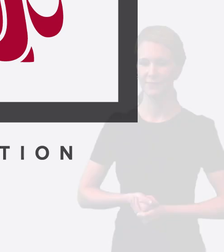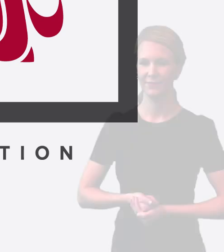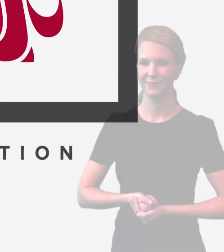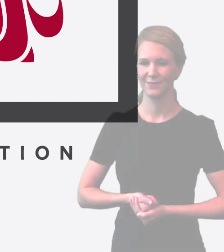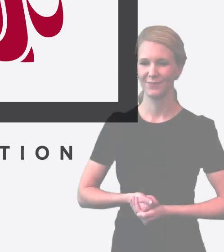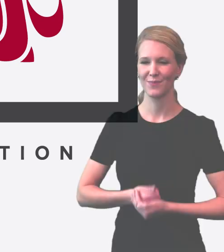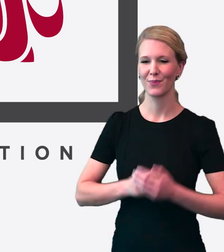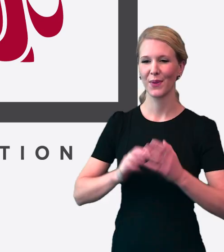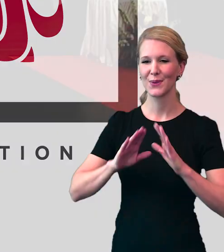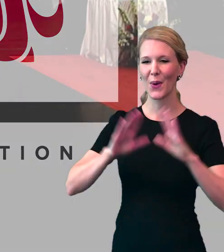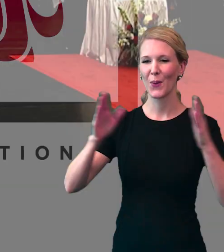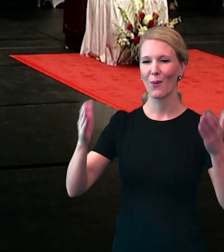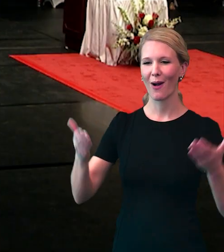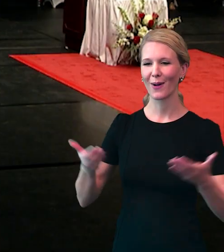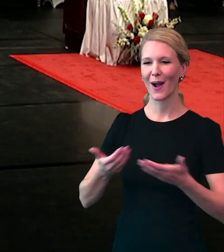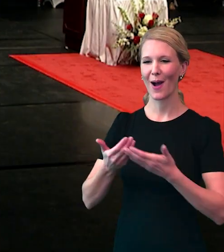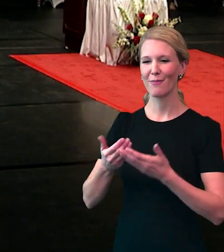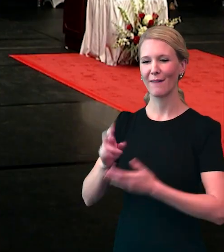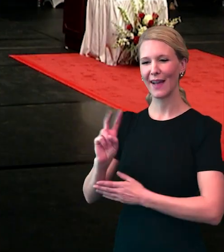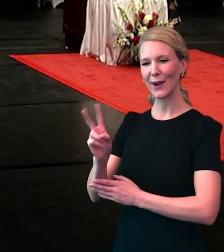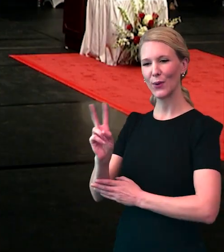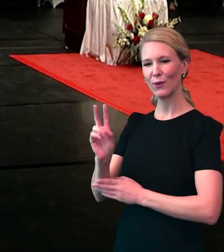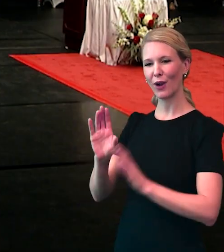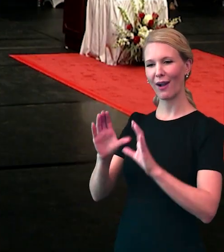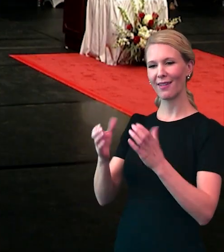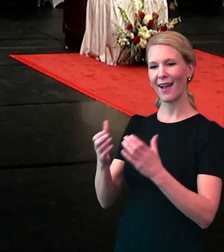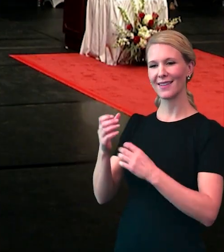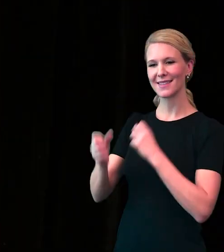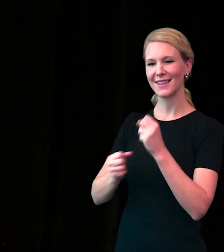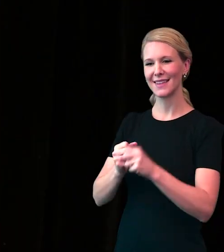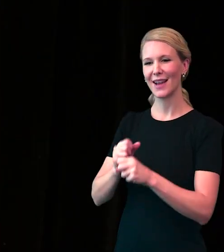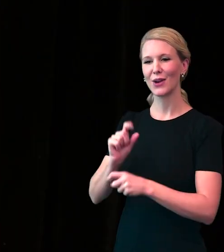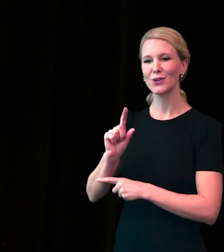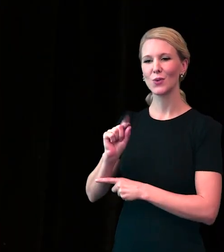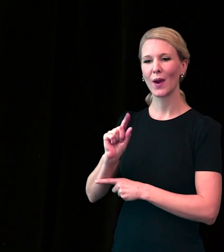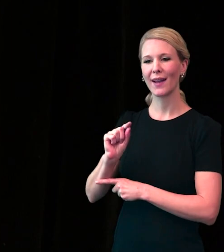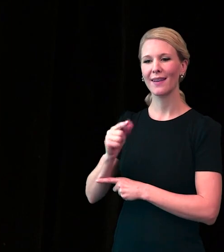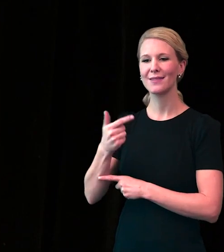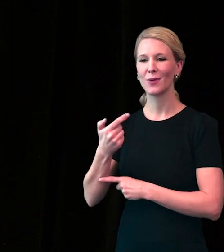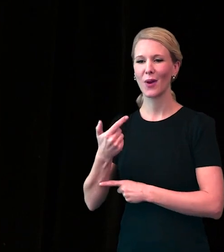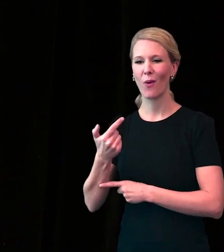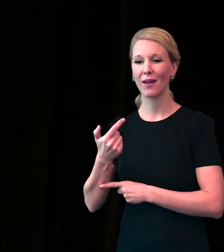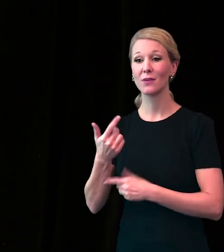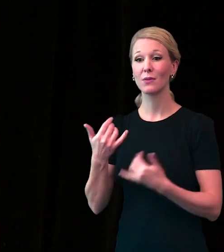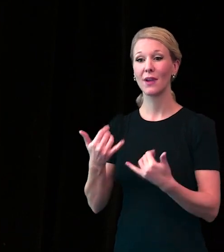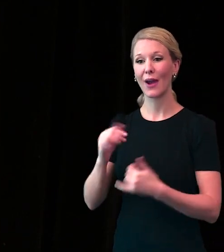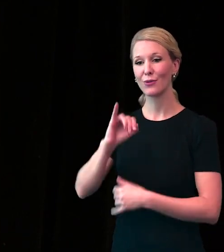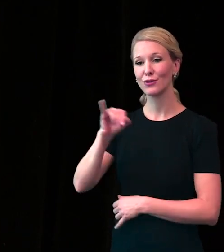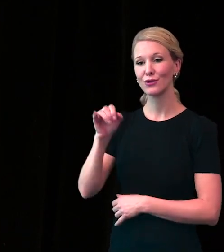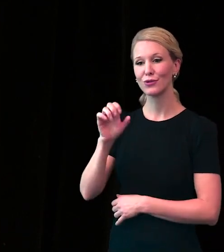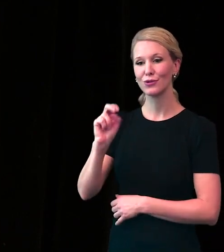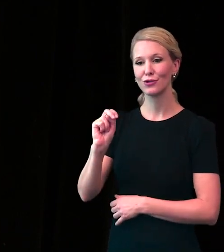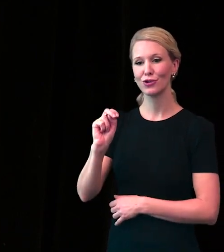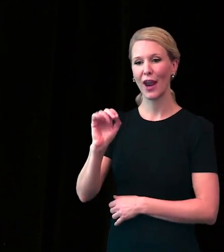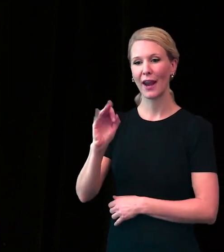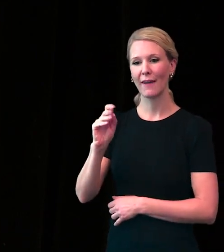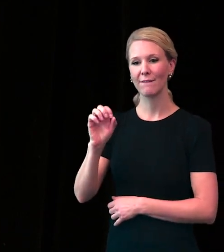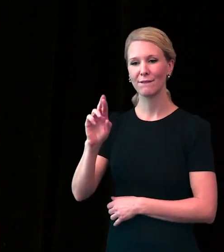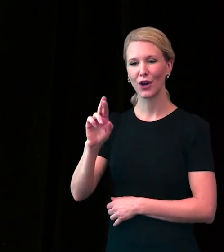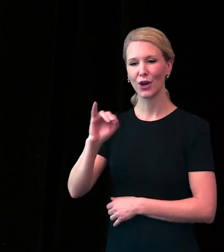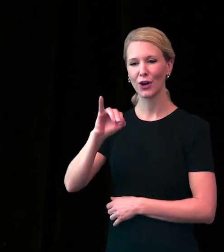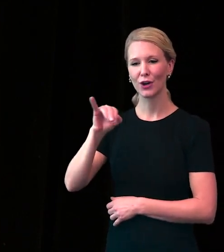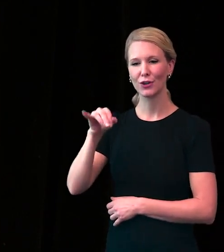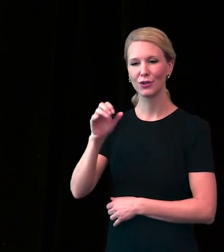To welcome the Vancouver class of 2021, I am pleased to introduce Jennifer Johnson, President, Graduate and